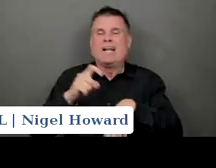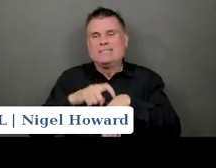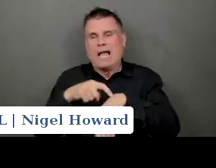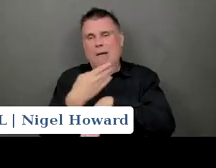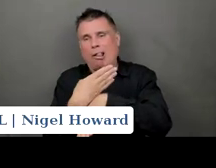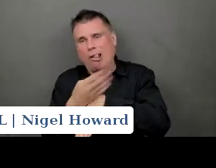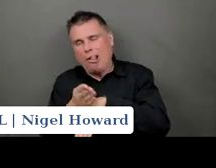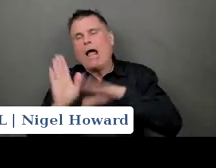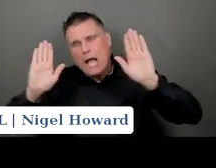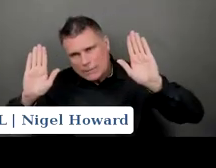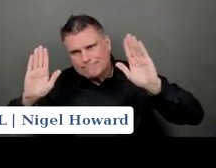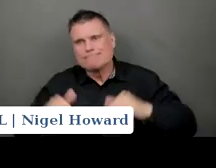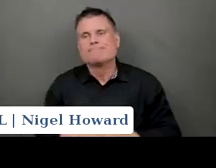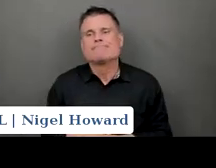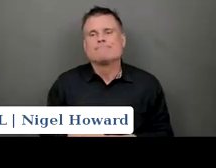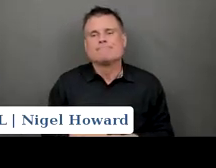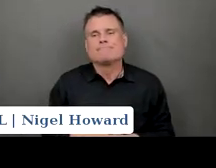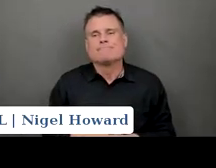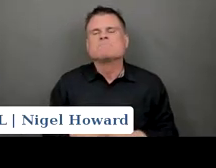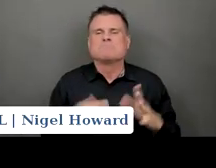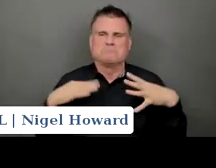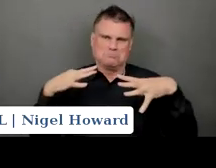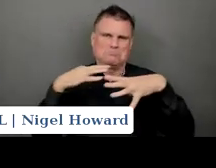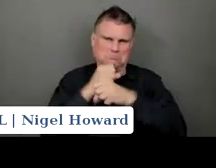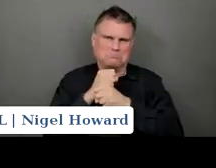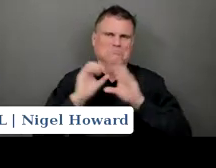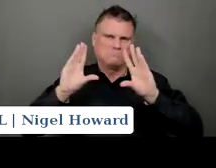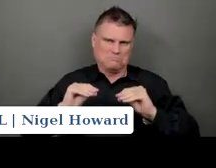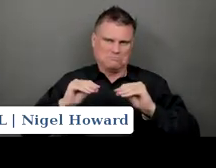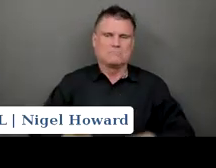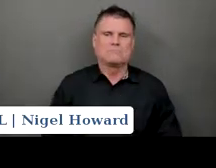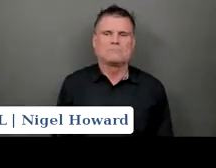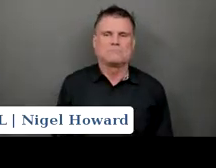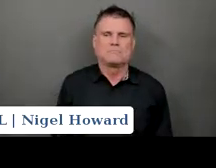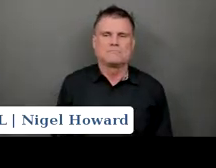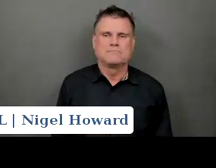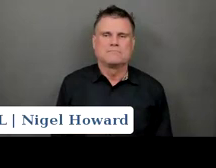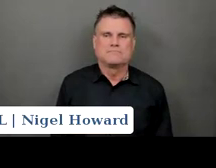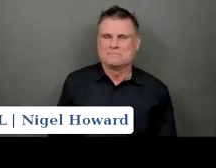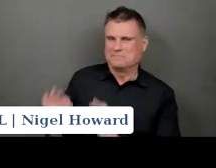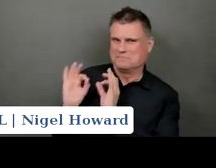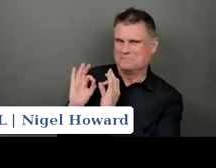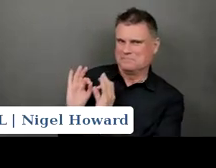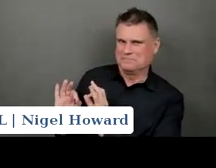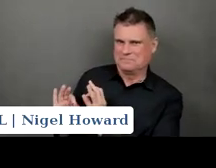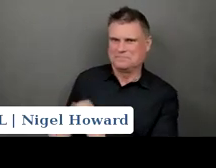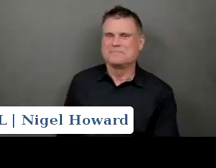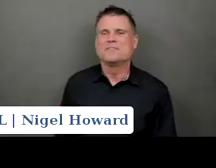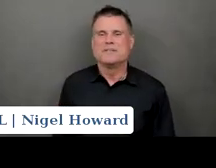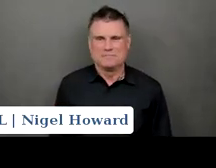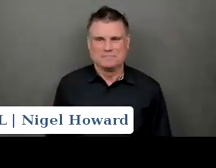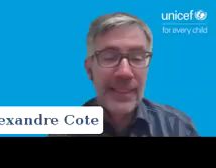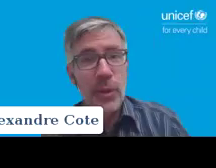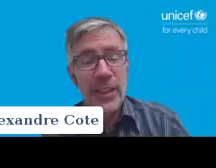Alex. Thank you so much, Michael, for this crisp, synthetic presentation. And listening to you